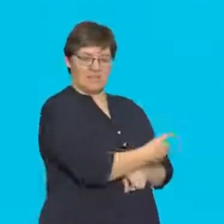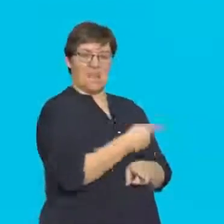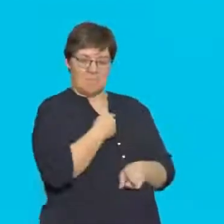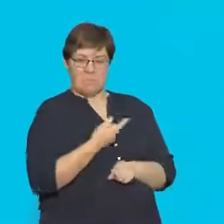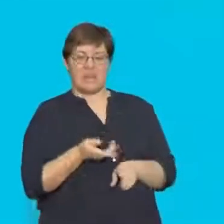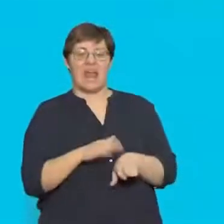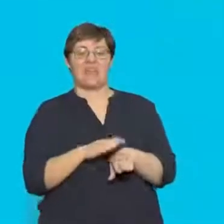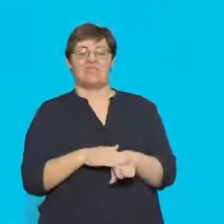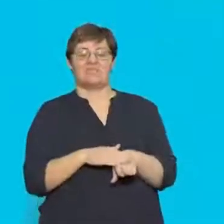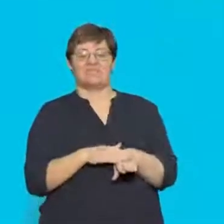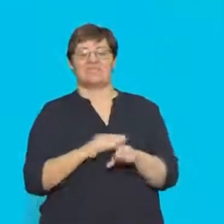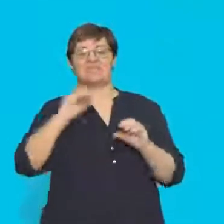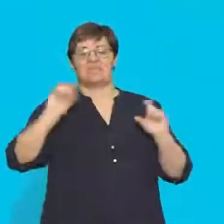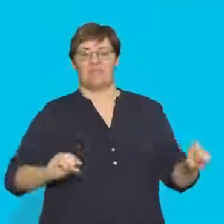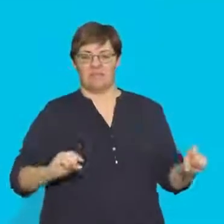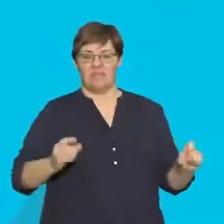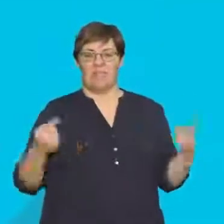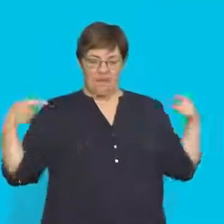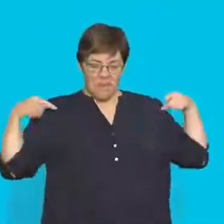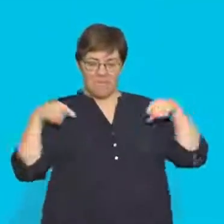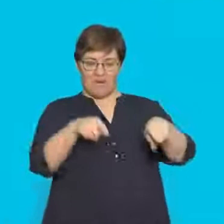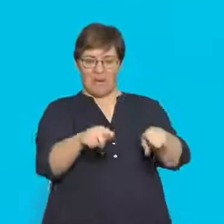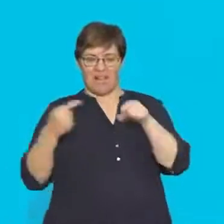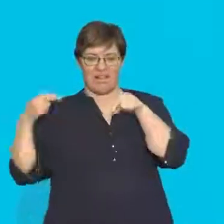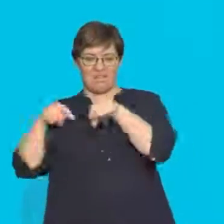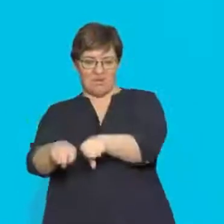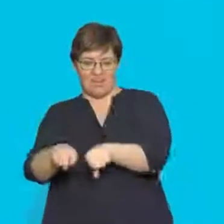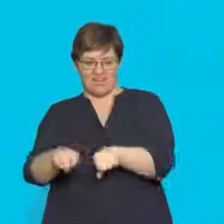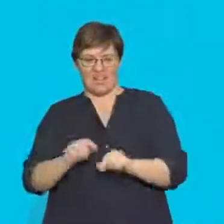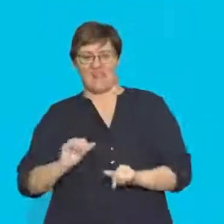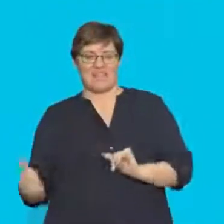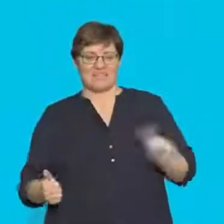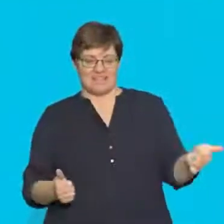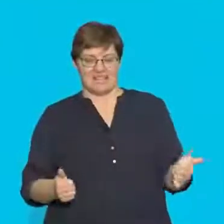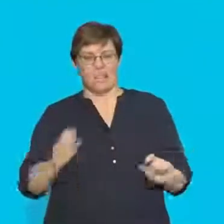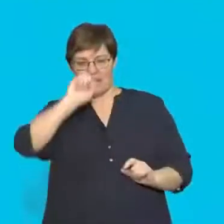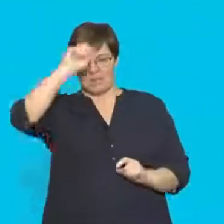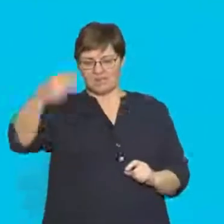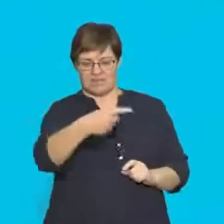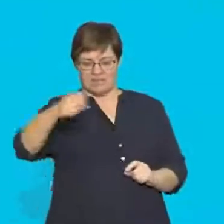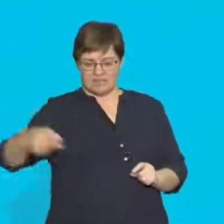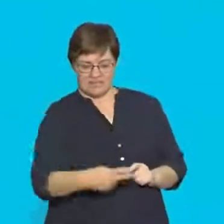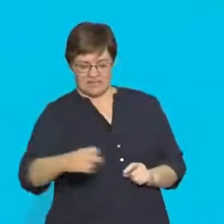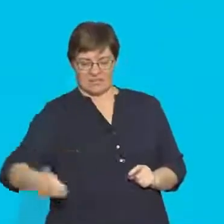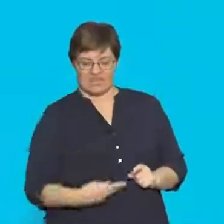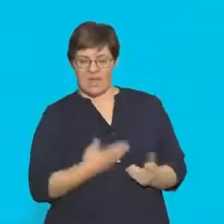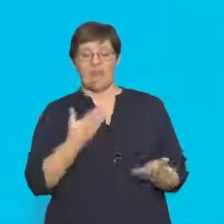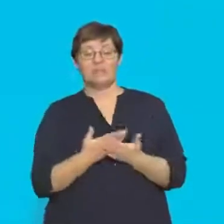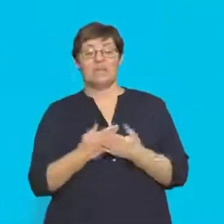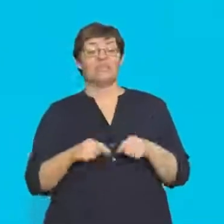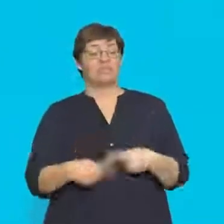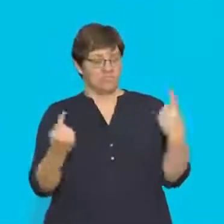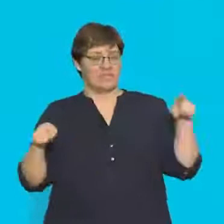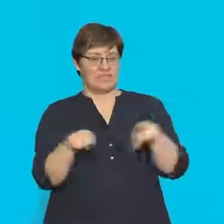smaller. So every house is in parallel with the house next door. The potential difference is the same. So we can